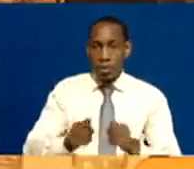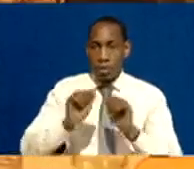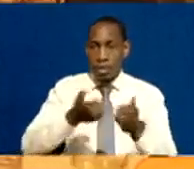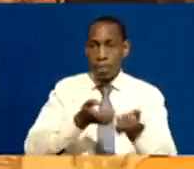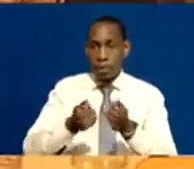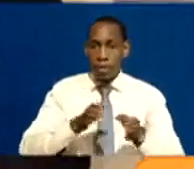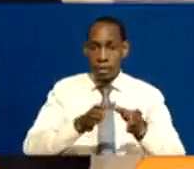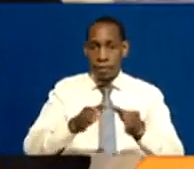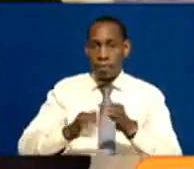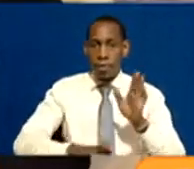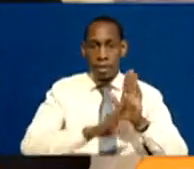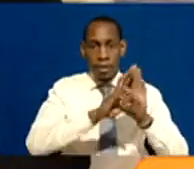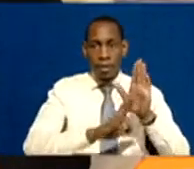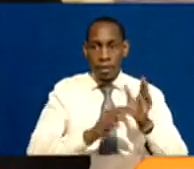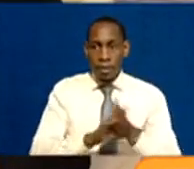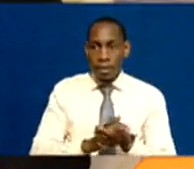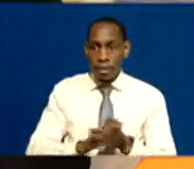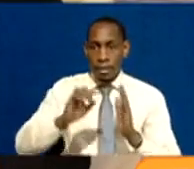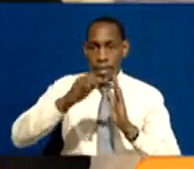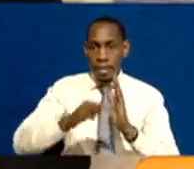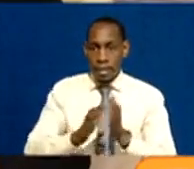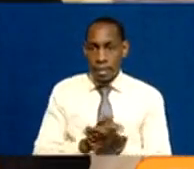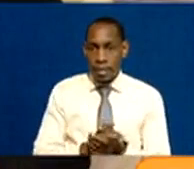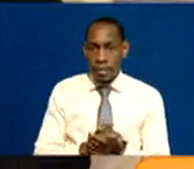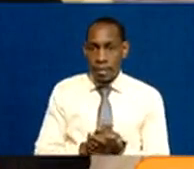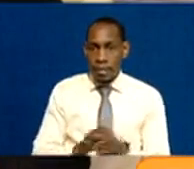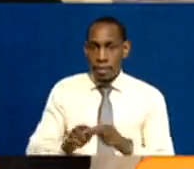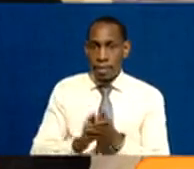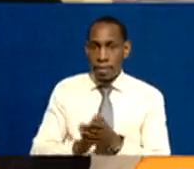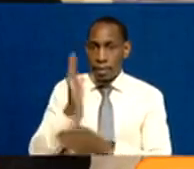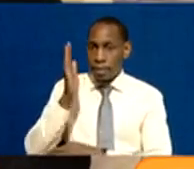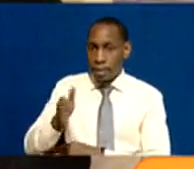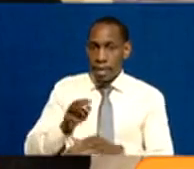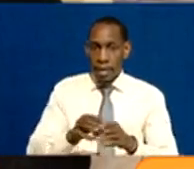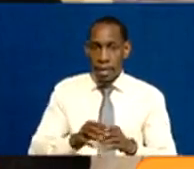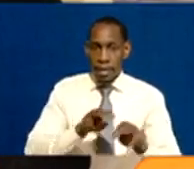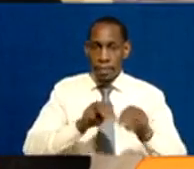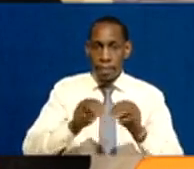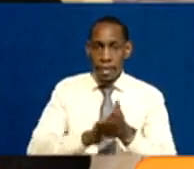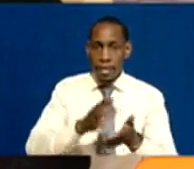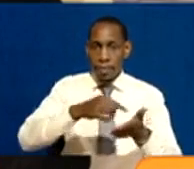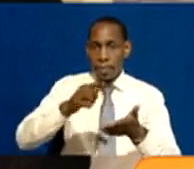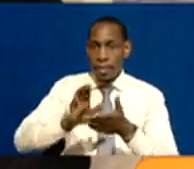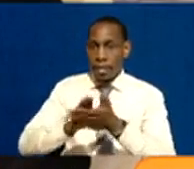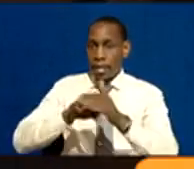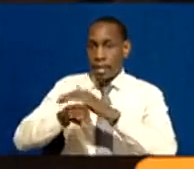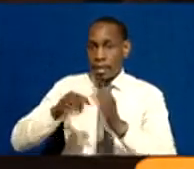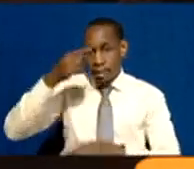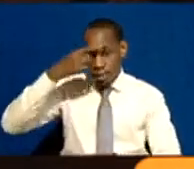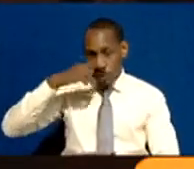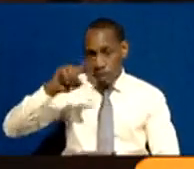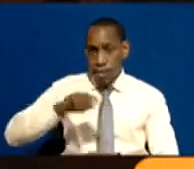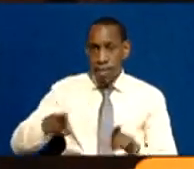to enforce the rule of least privilege with automated role management, permissions, and access policy